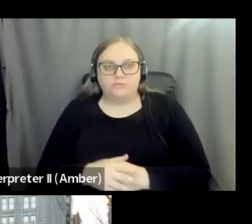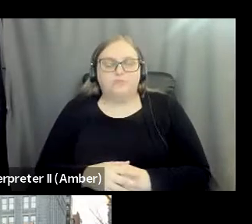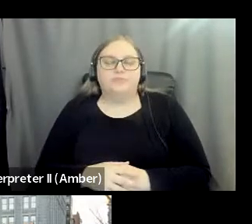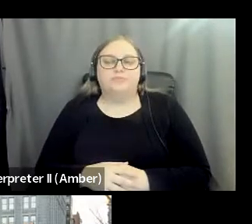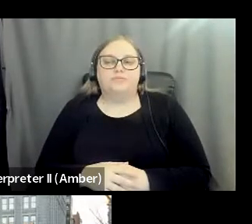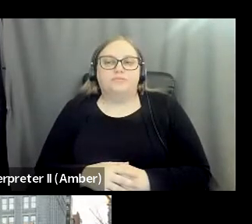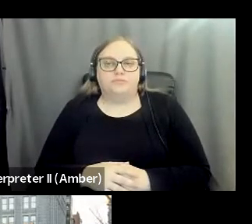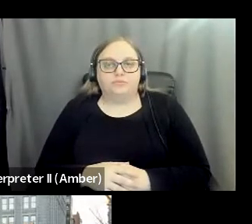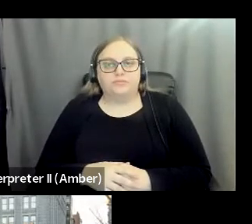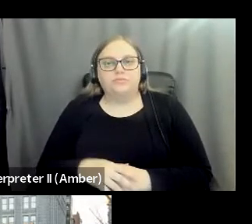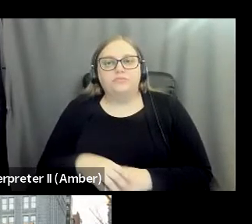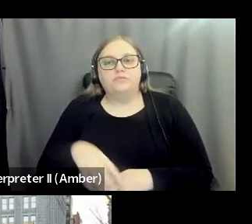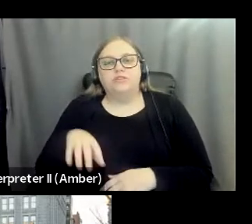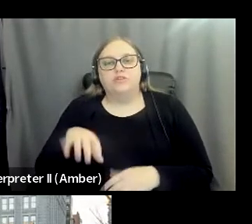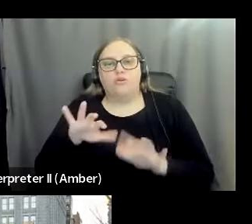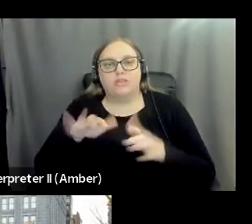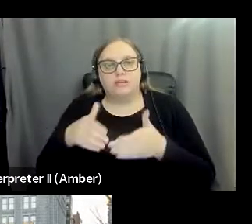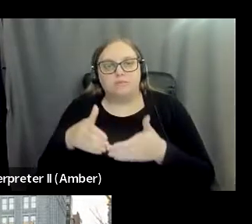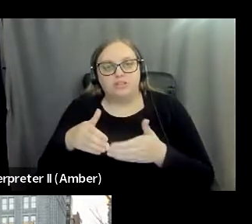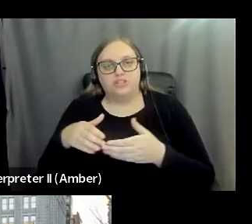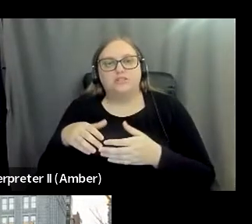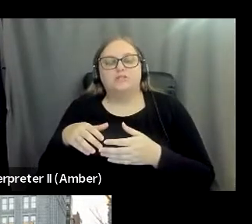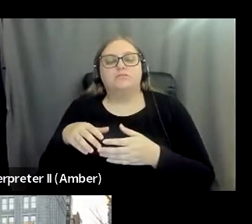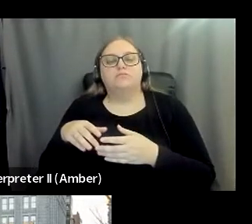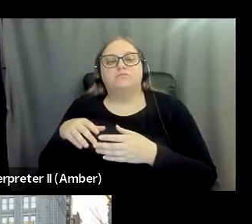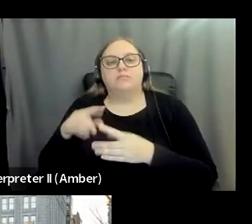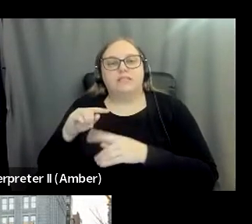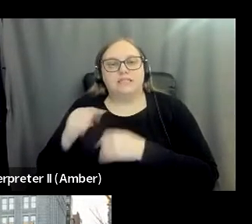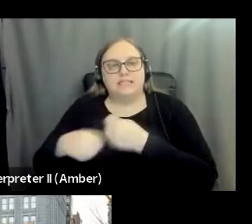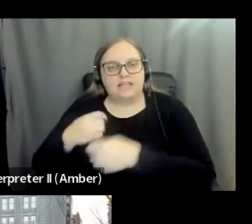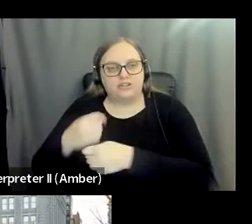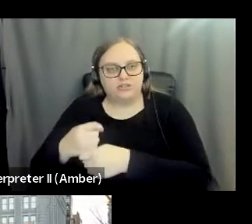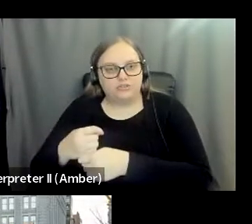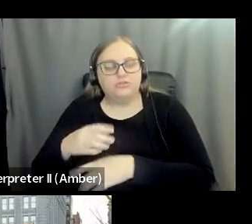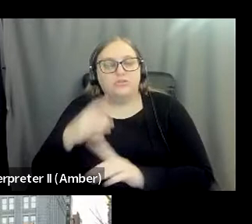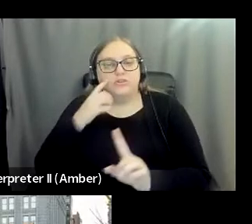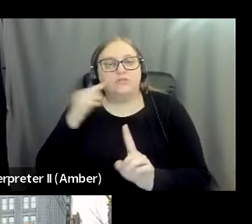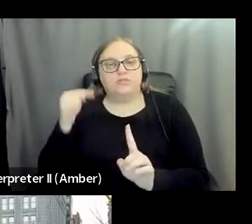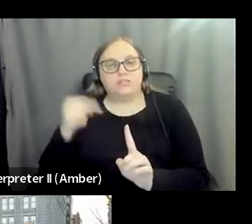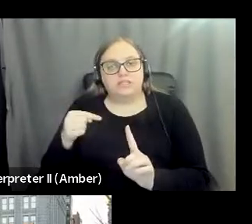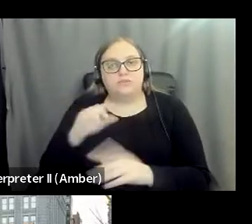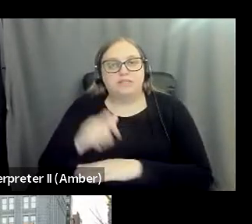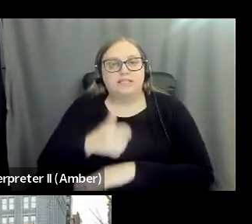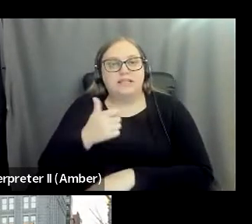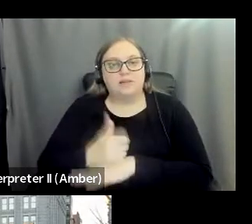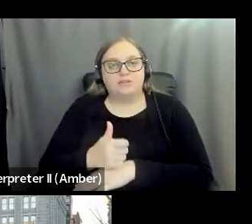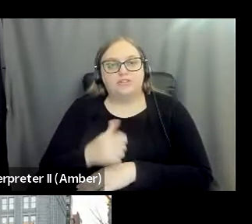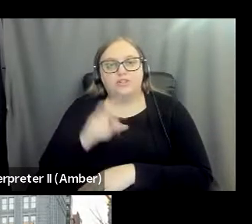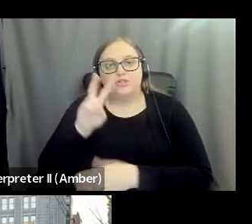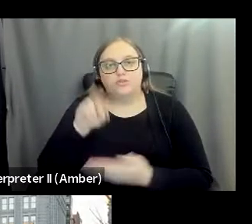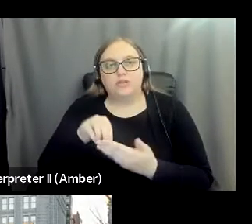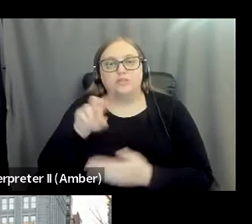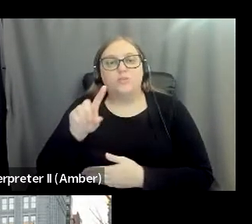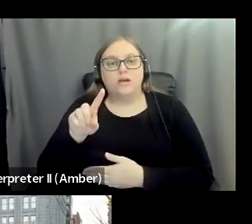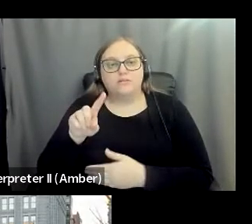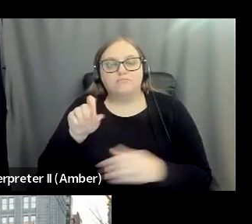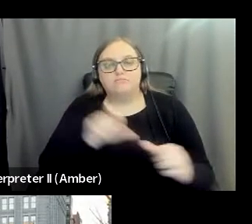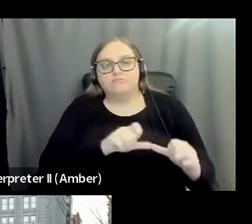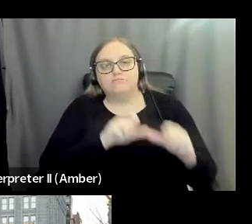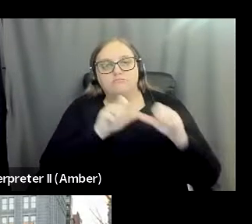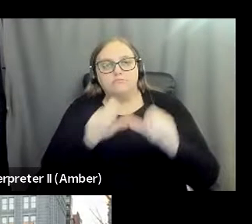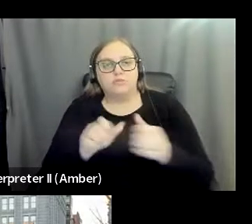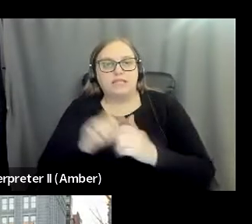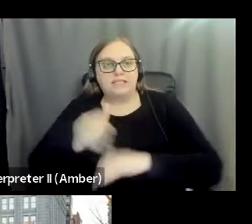The Commission on the Selection and Tenure of Administrative Law Judges was established in 2001, concurrent with the establishment